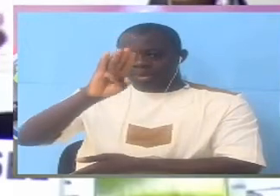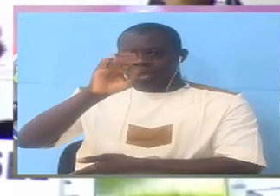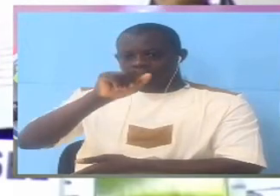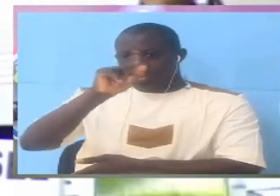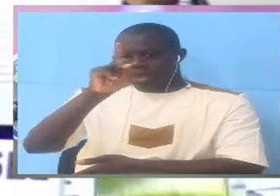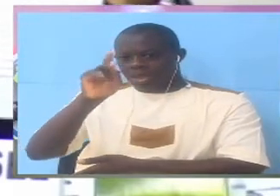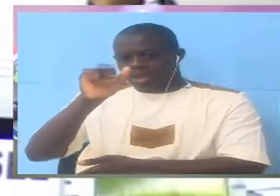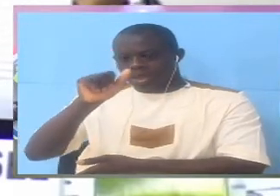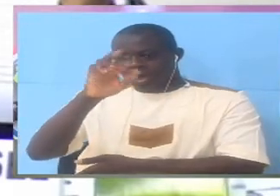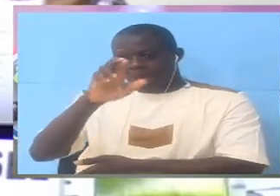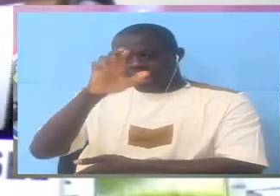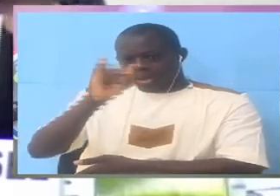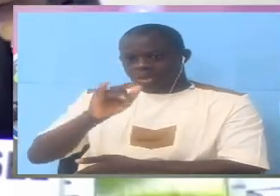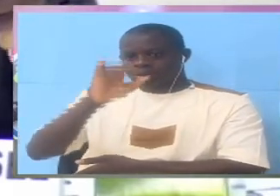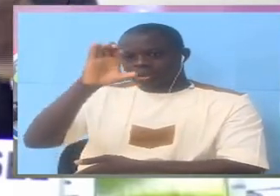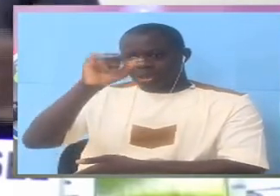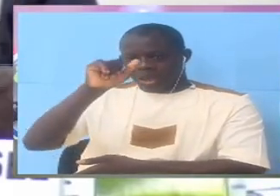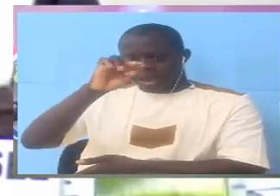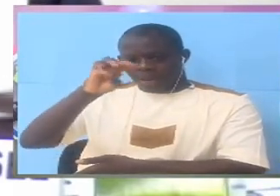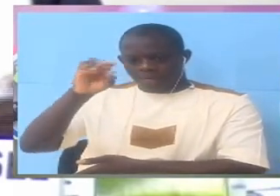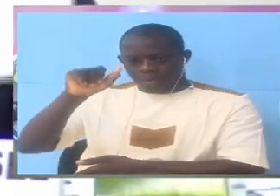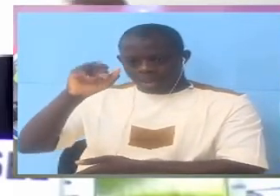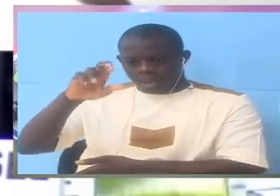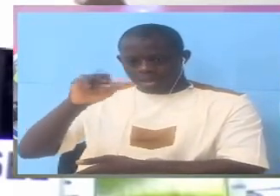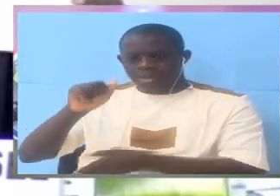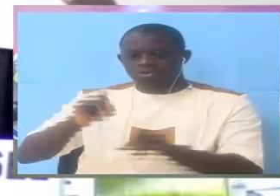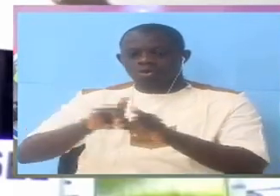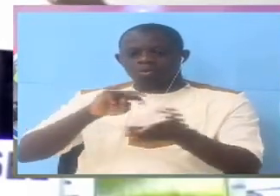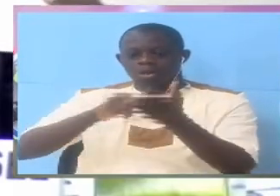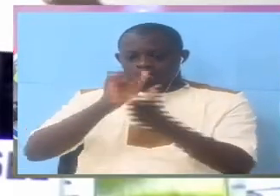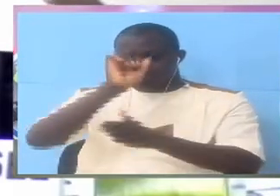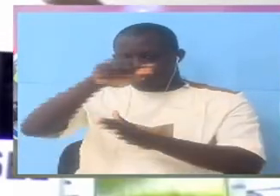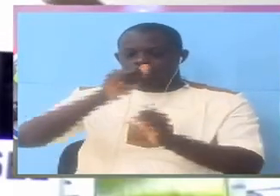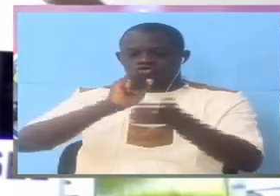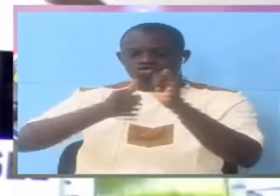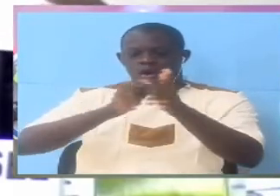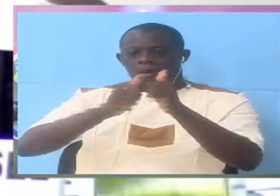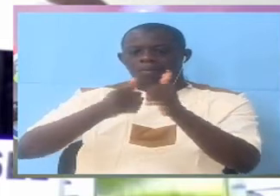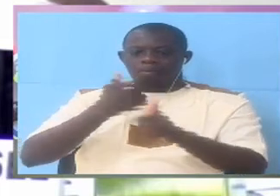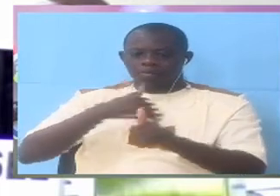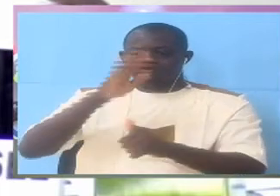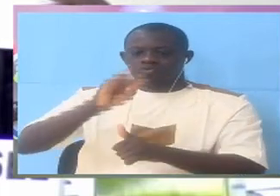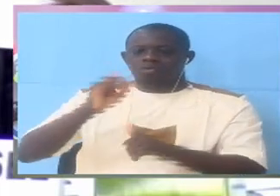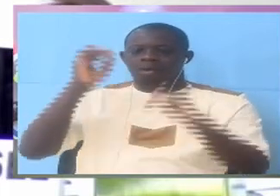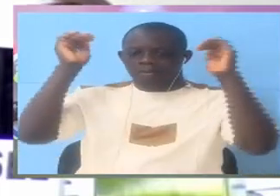the place they conduct meetings. You conduct meetings.